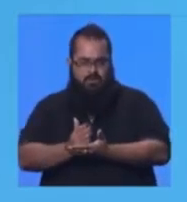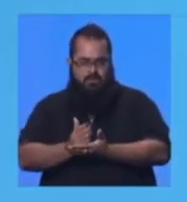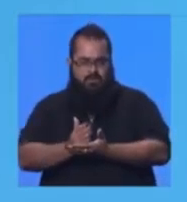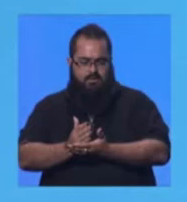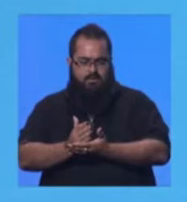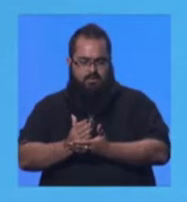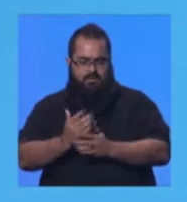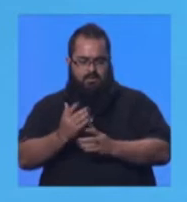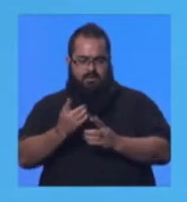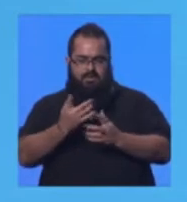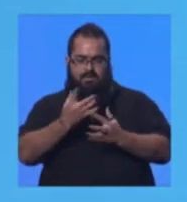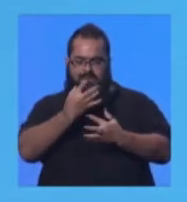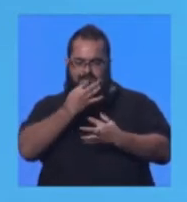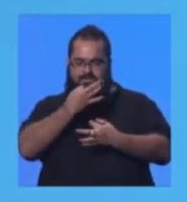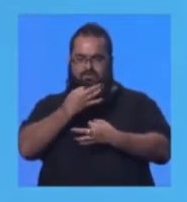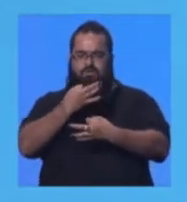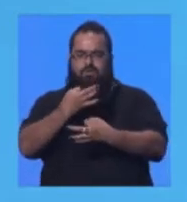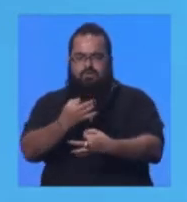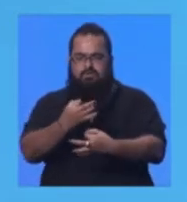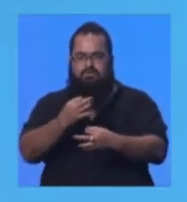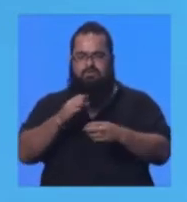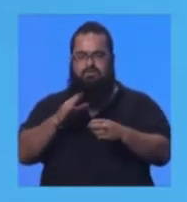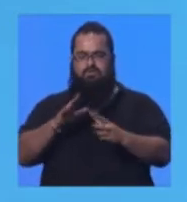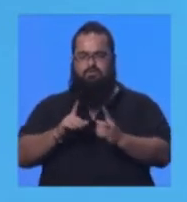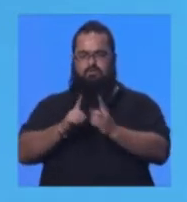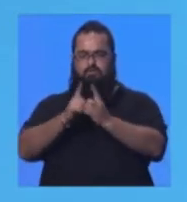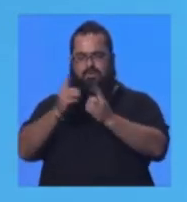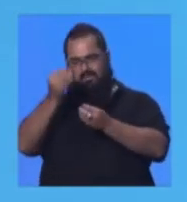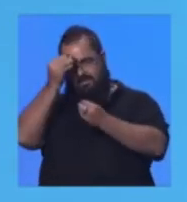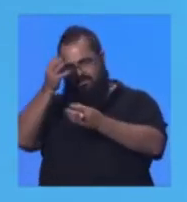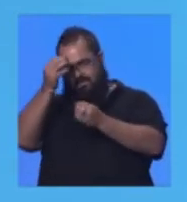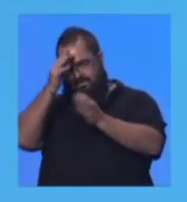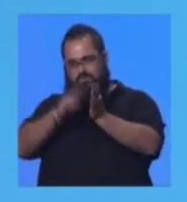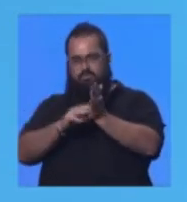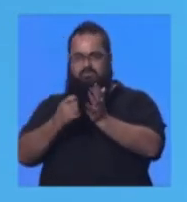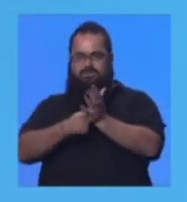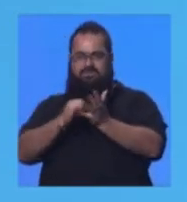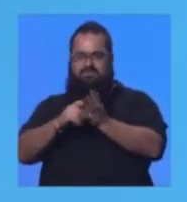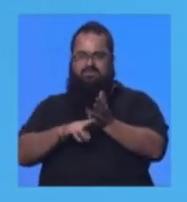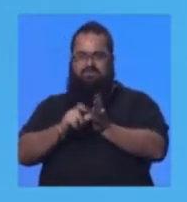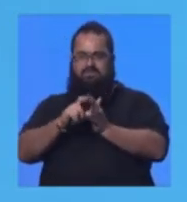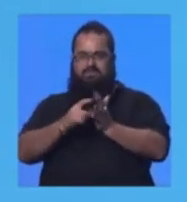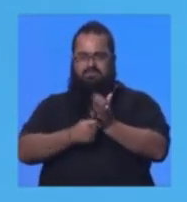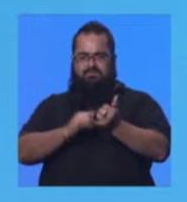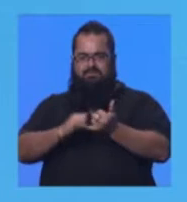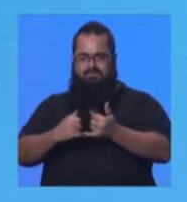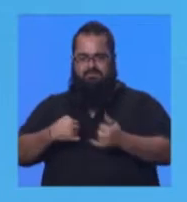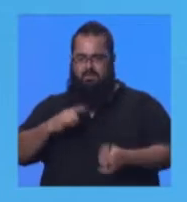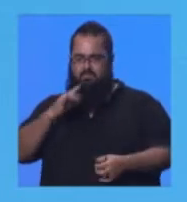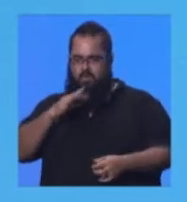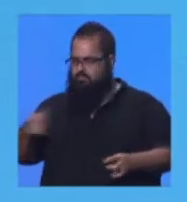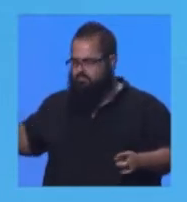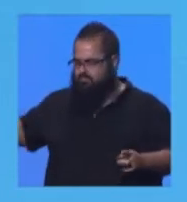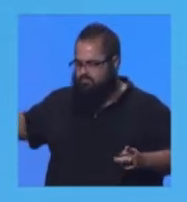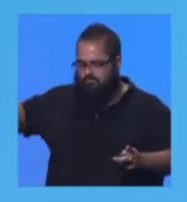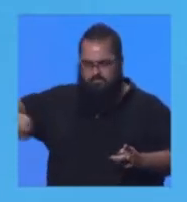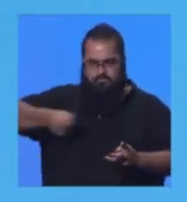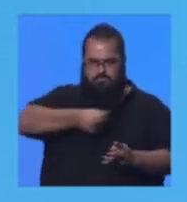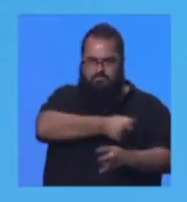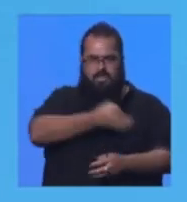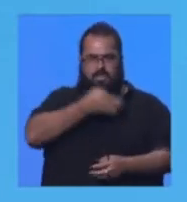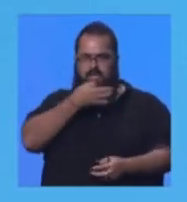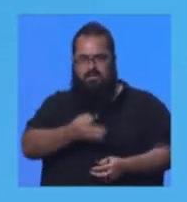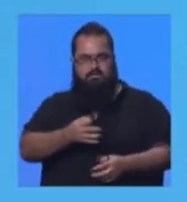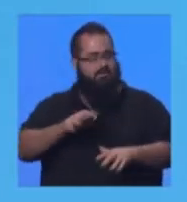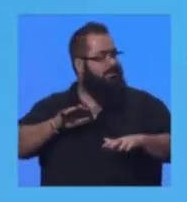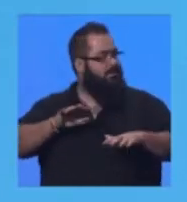enticed by the fact that I really want to meet the advisor to Mr. Sanders, so I won't go through the board and ask them if they're going to be there.